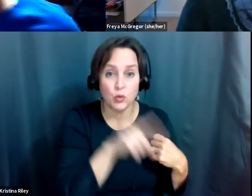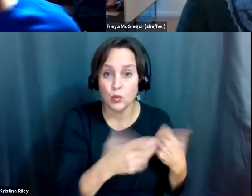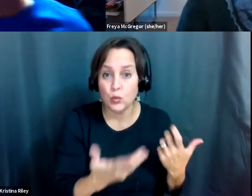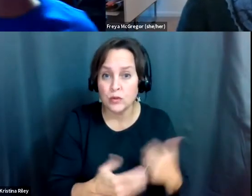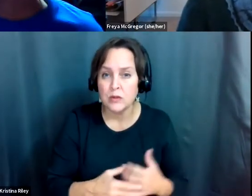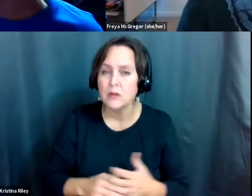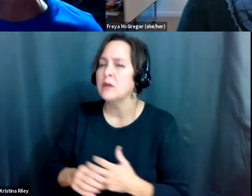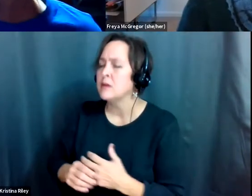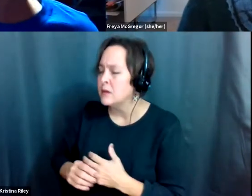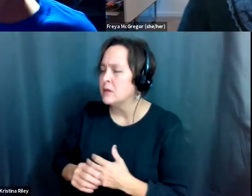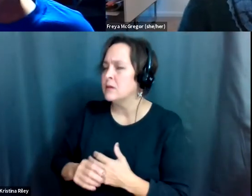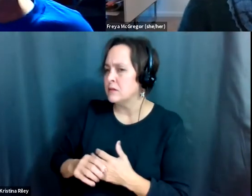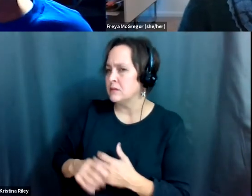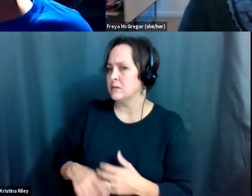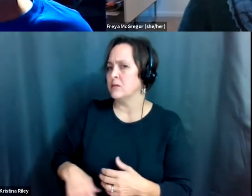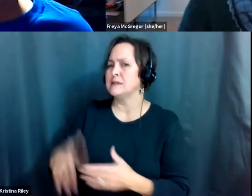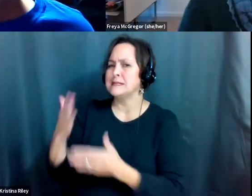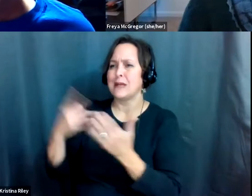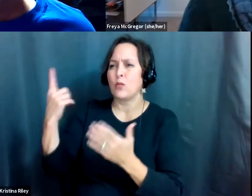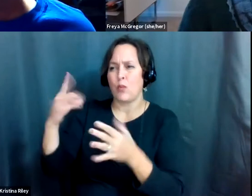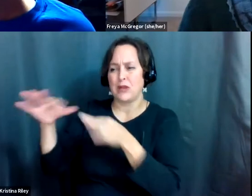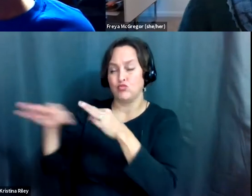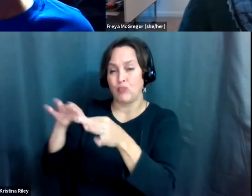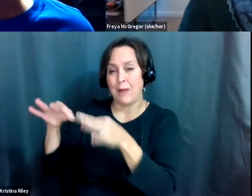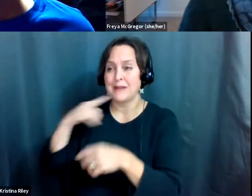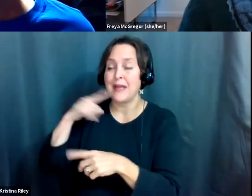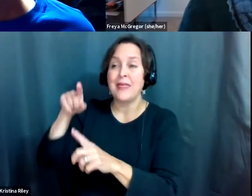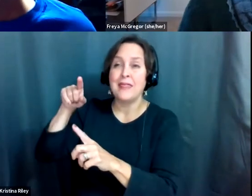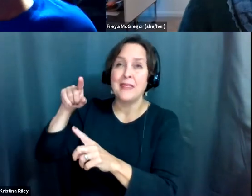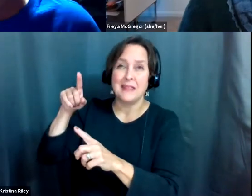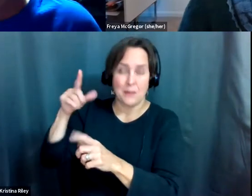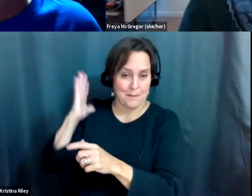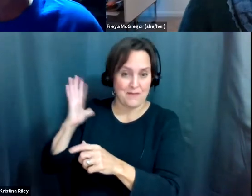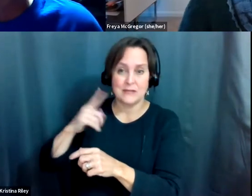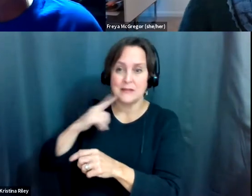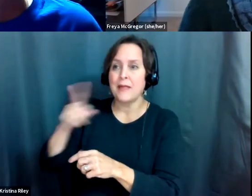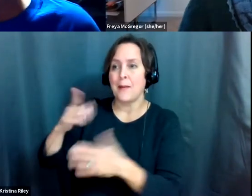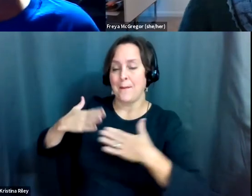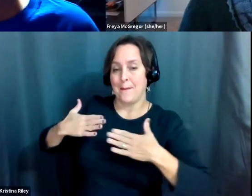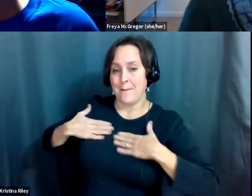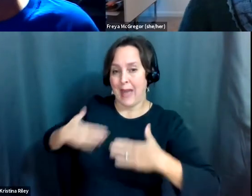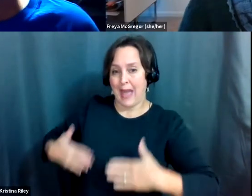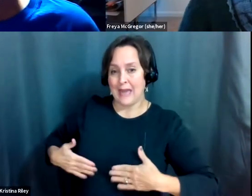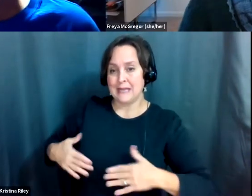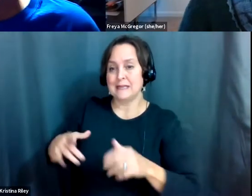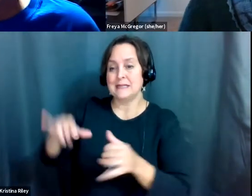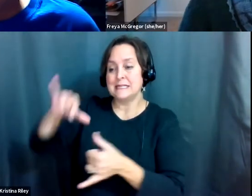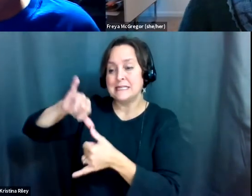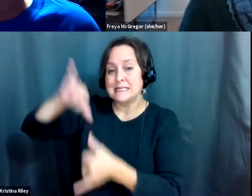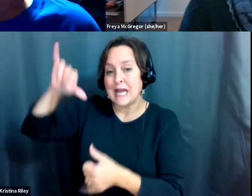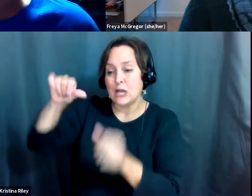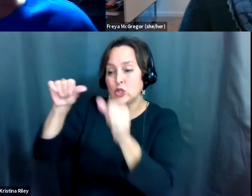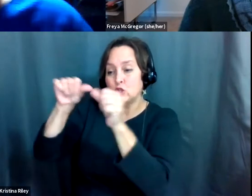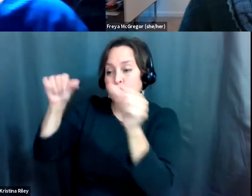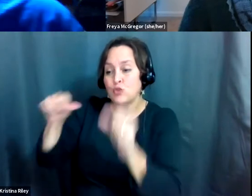I heard a description of a bird that said this bird, its body is about the size and shape of a tangerine.